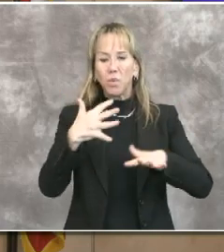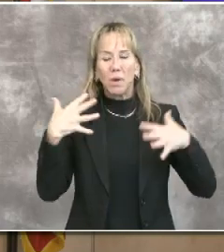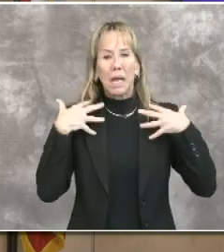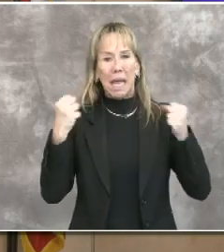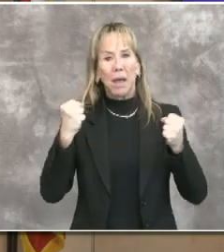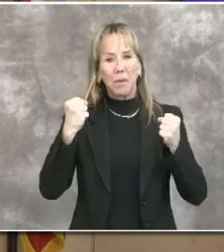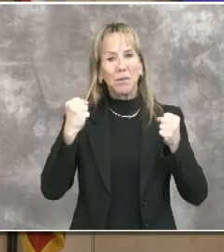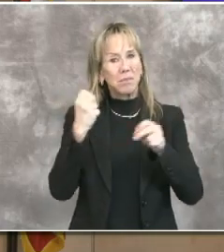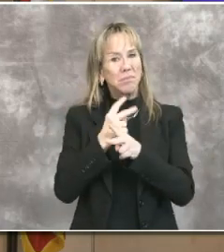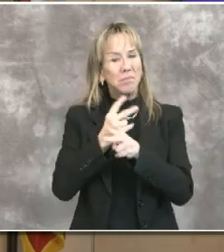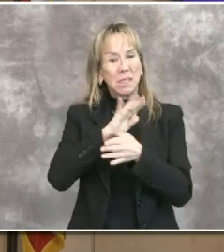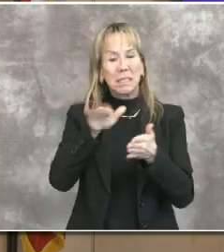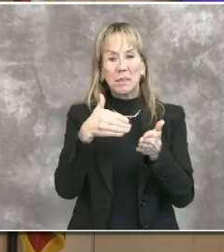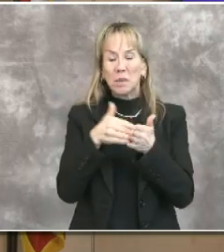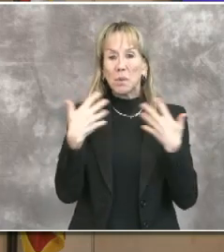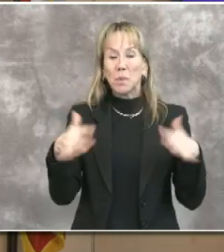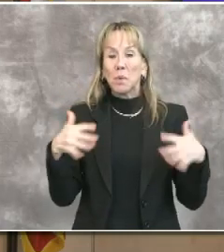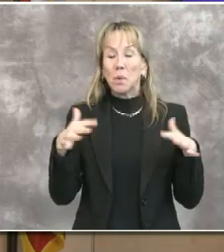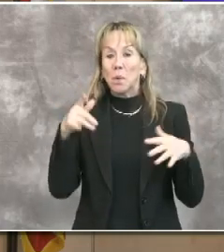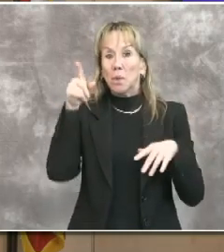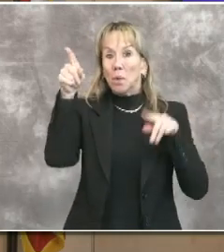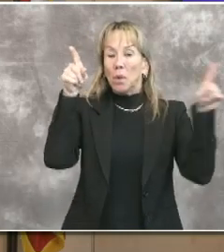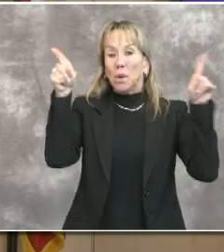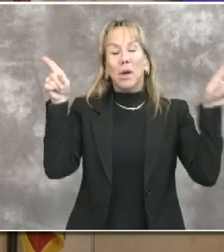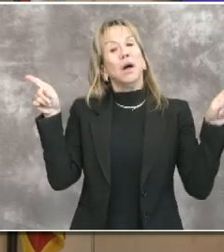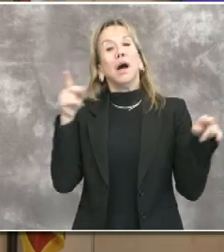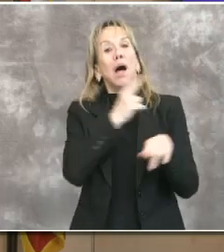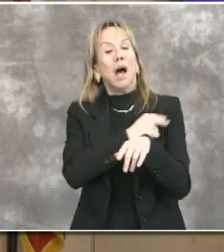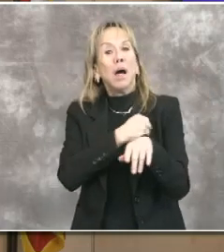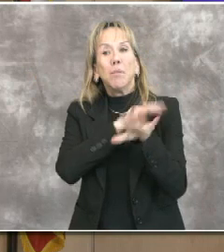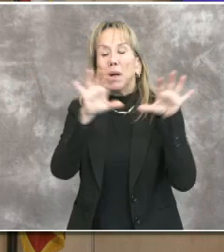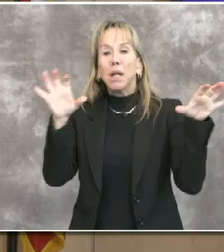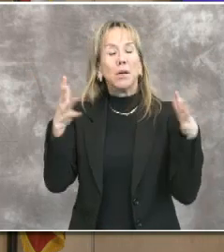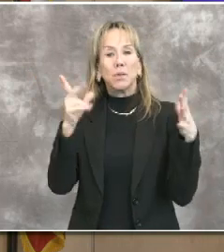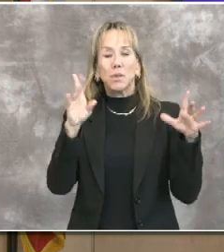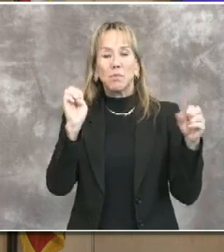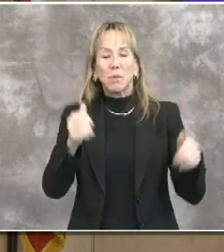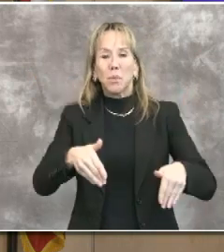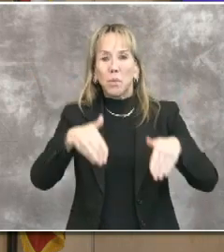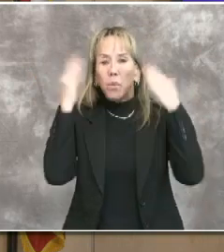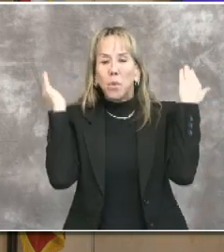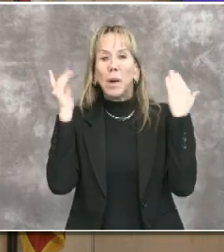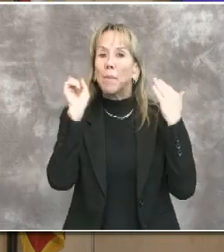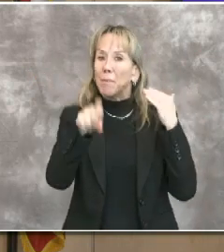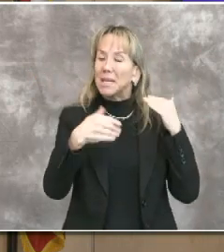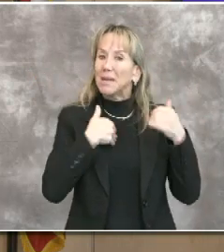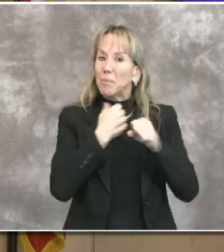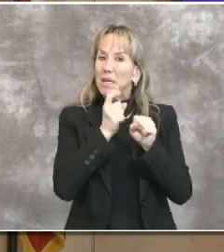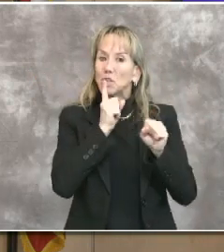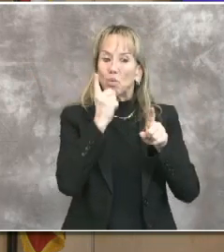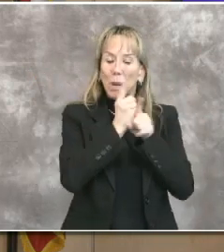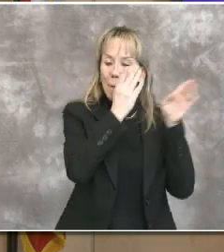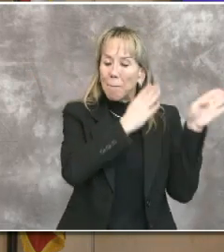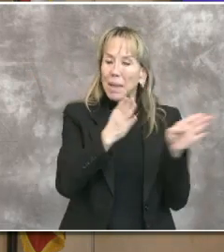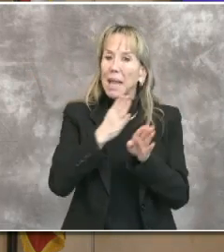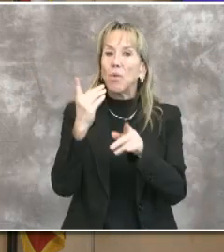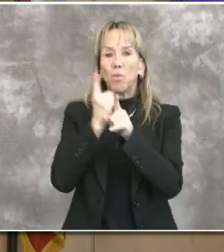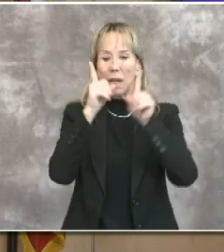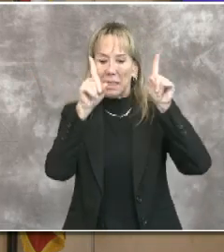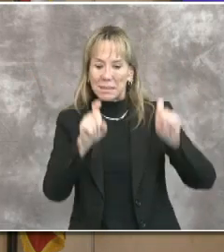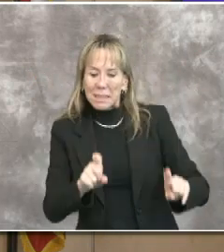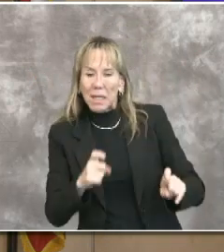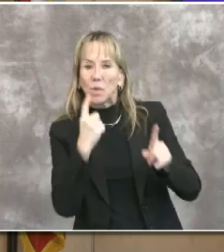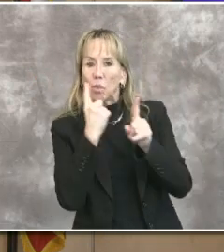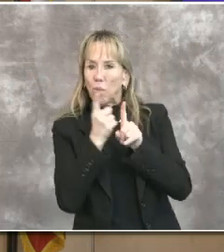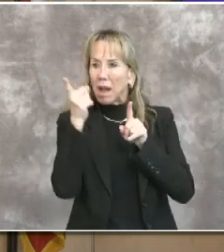this through. There can be no economic recovery without the right planning, testing capacity, and health system efforts to ensure that as we begin